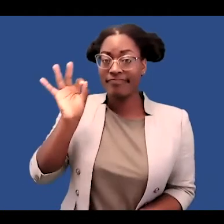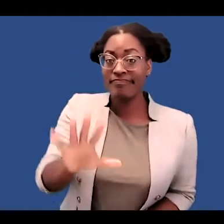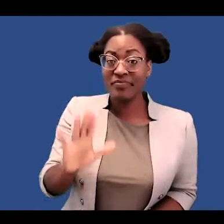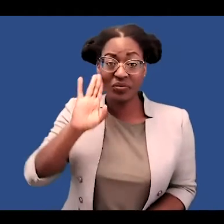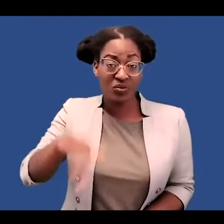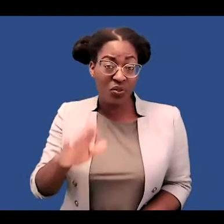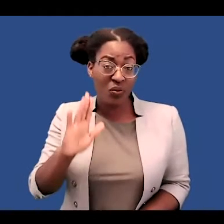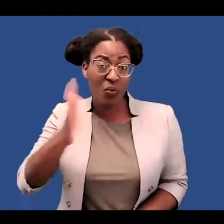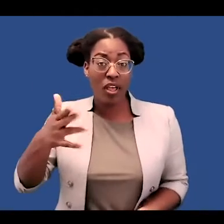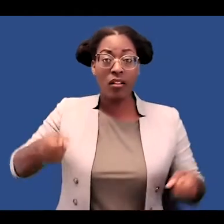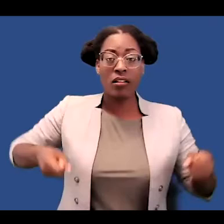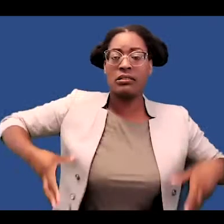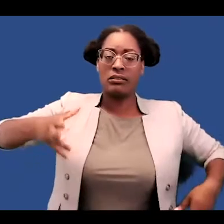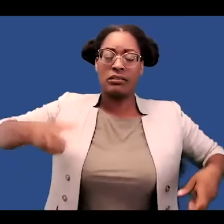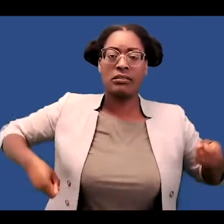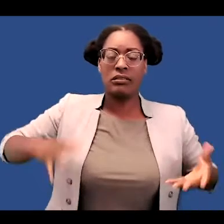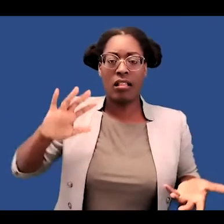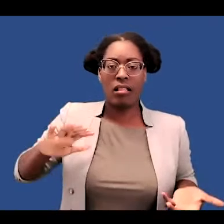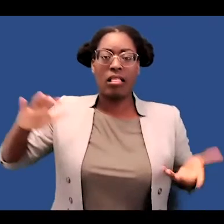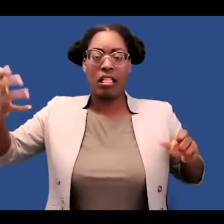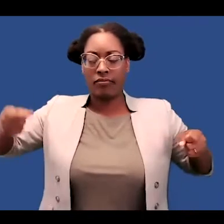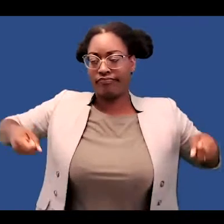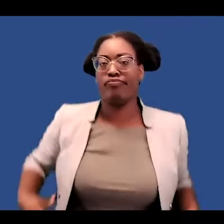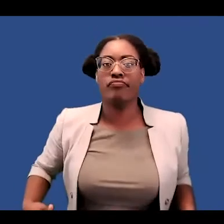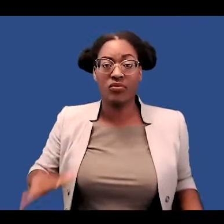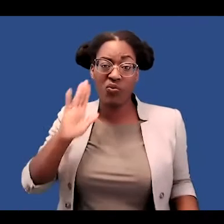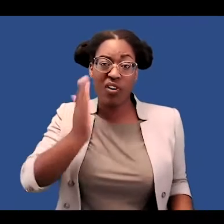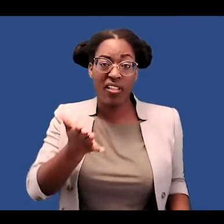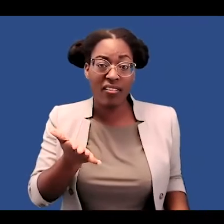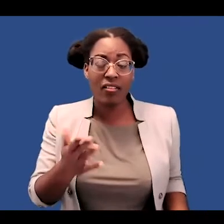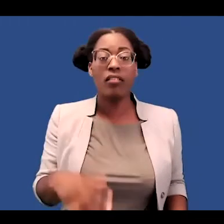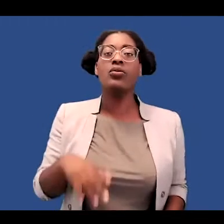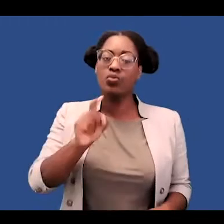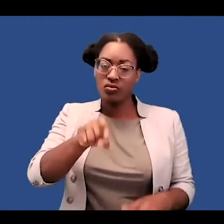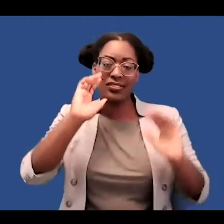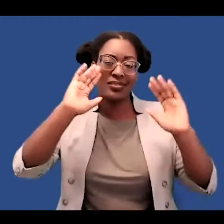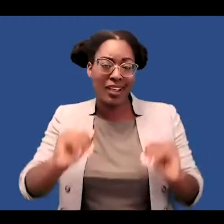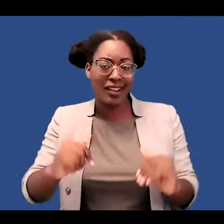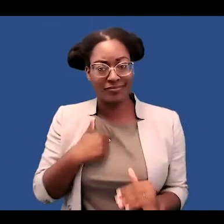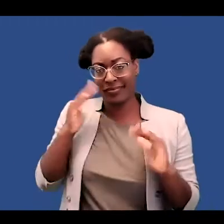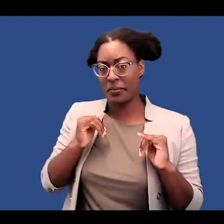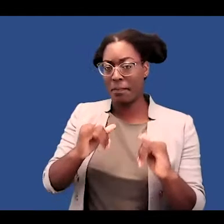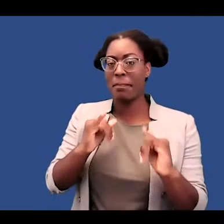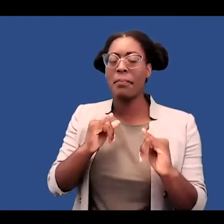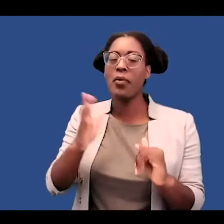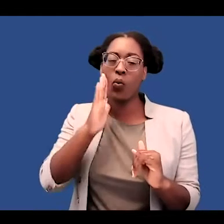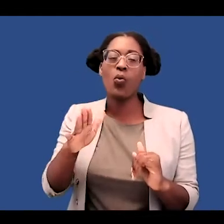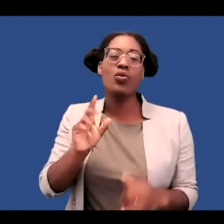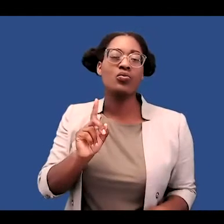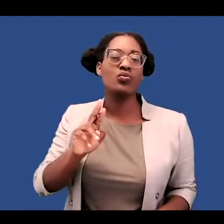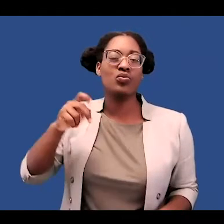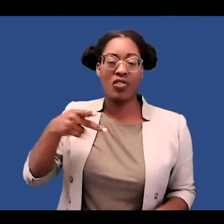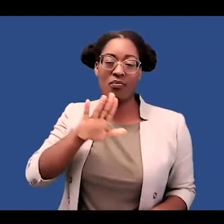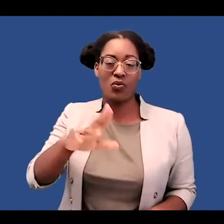the door and just let it be that. If you drop the hoop many times, in which I expect and which you should expect to, just know it's part